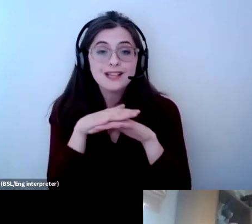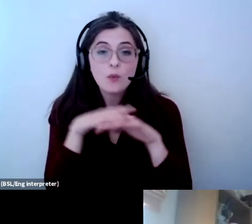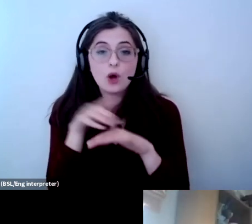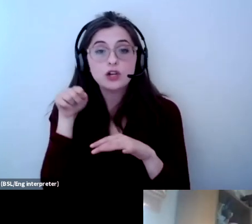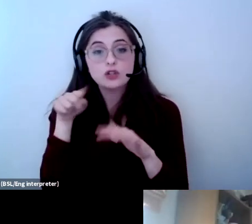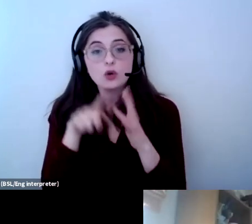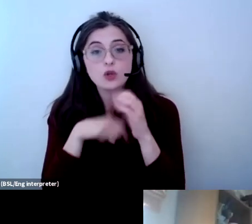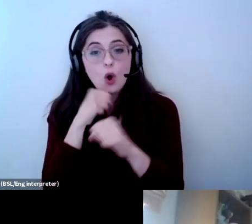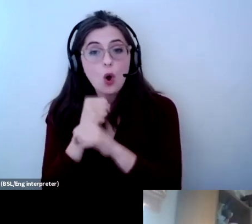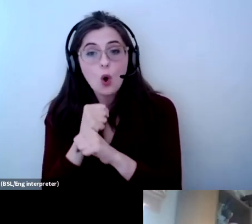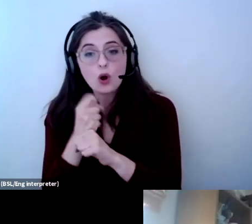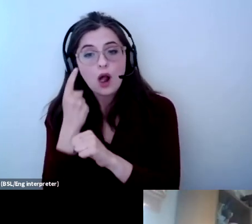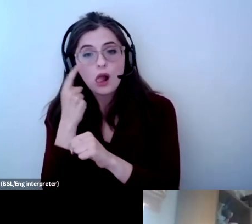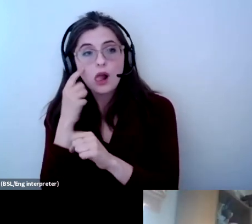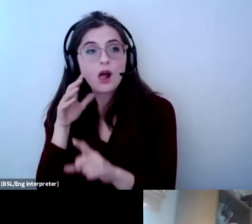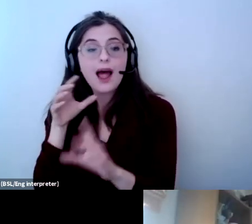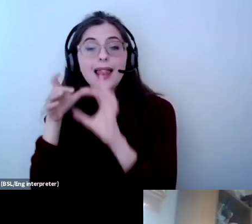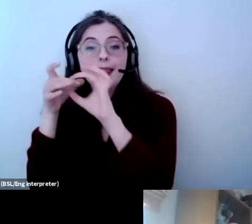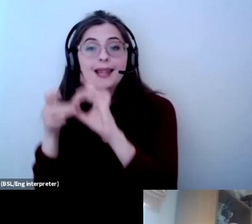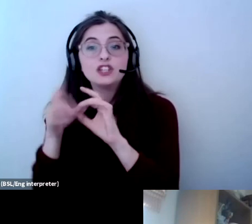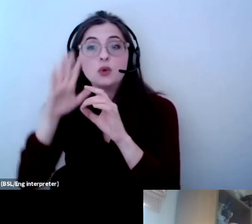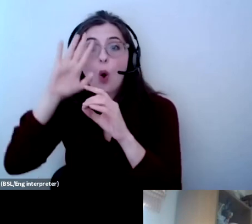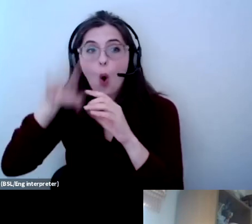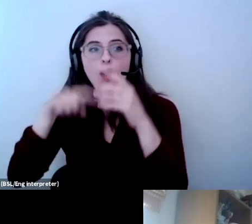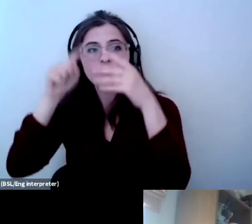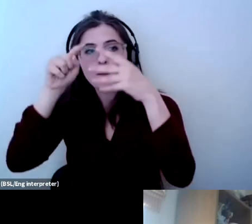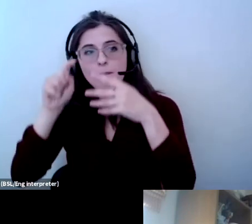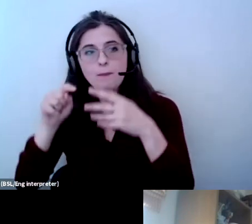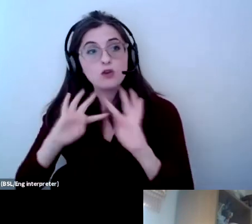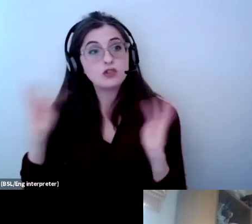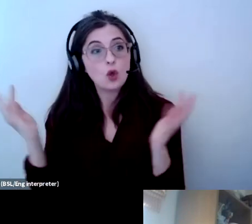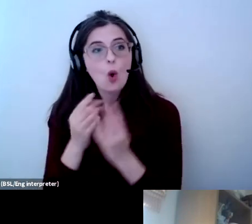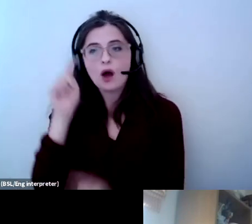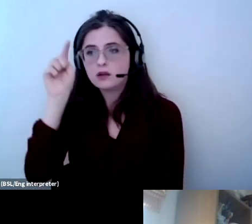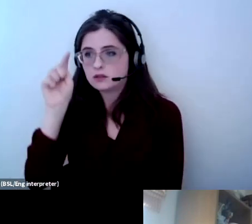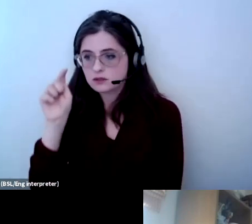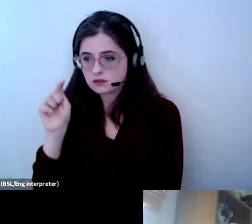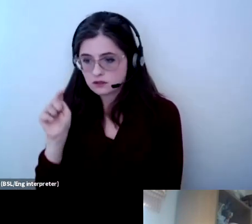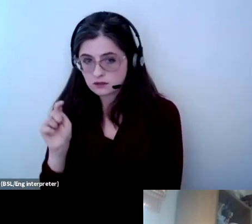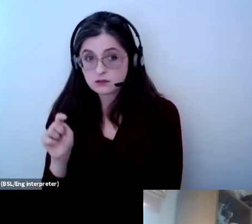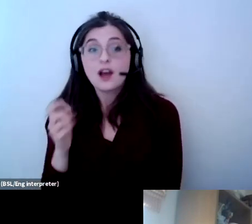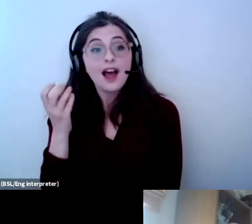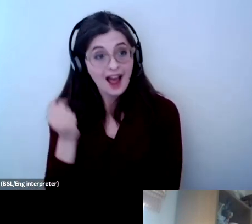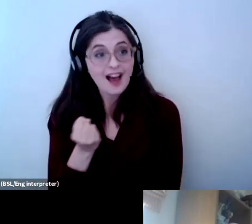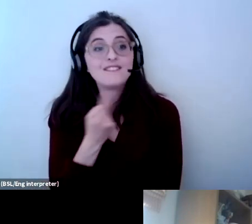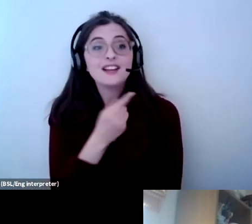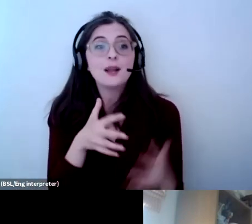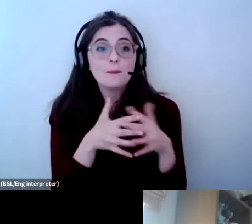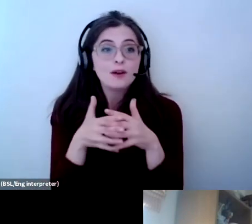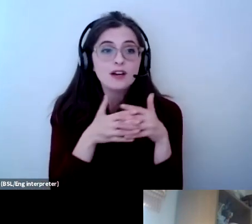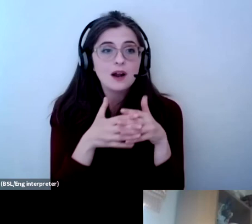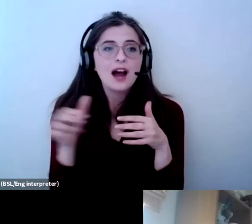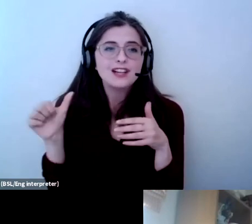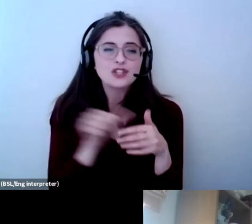find a link from there to all the different instances across the world. And there is there is a presence in the US that I